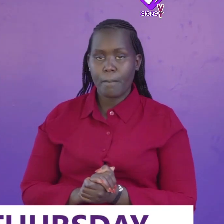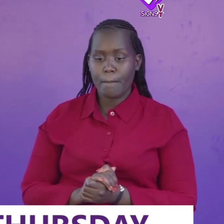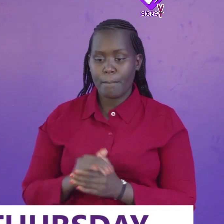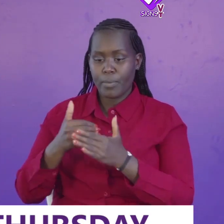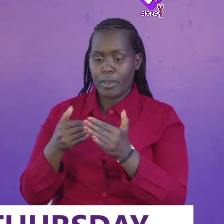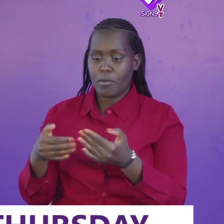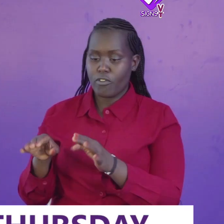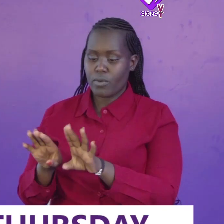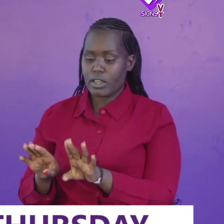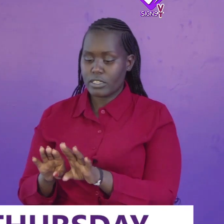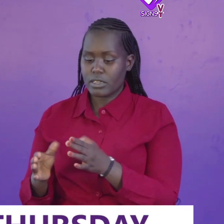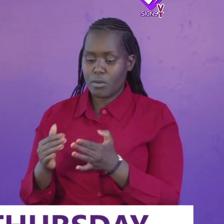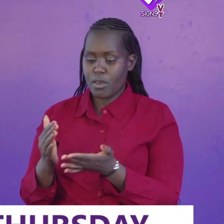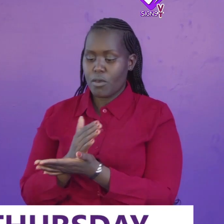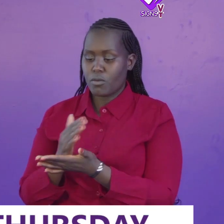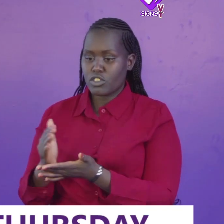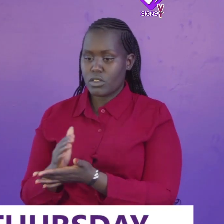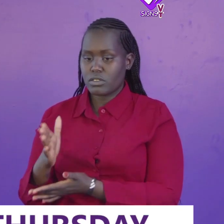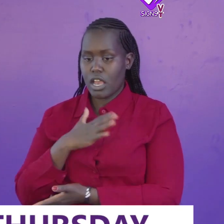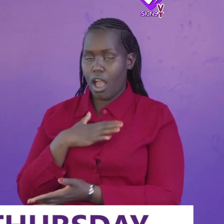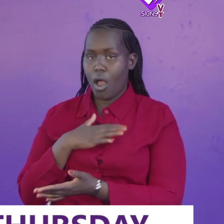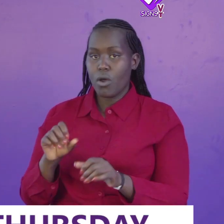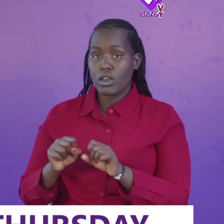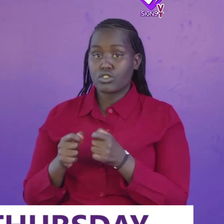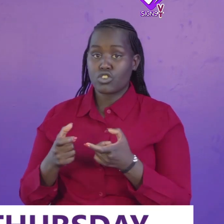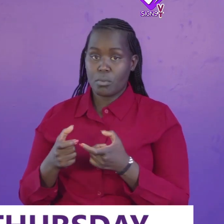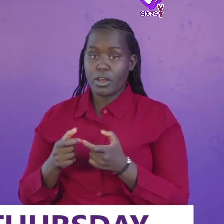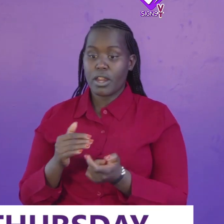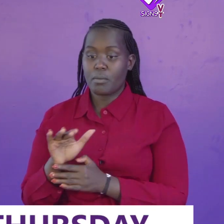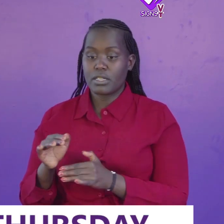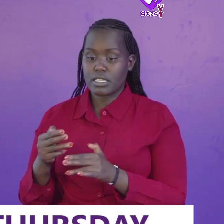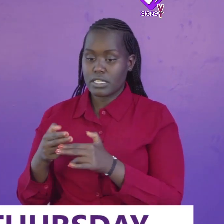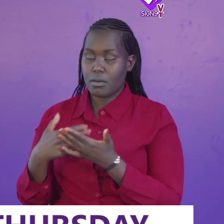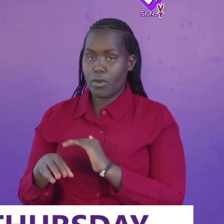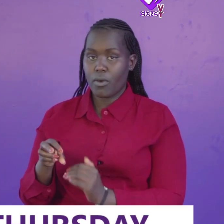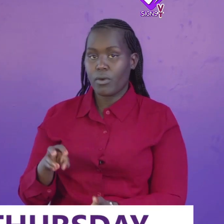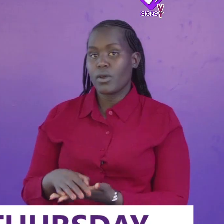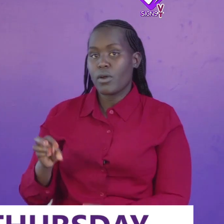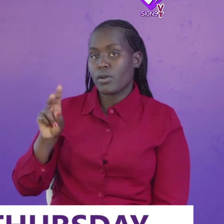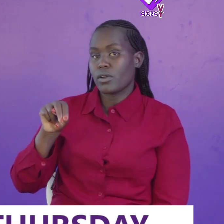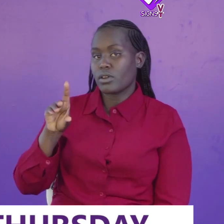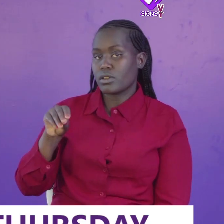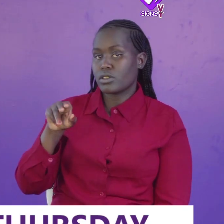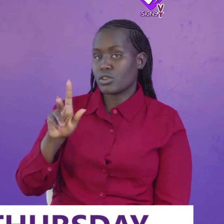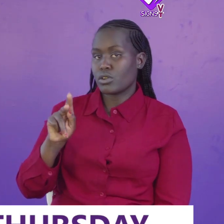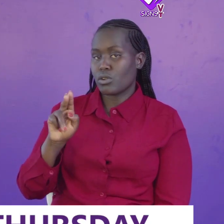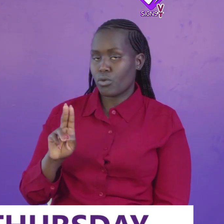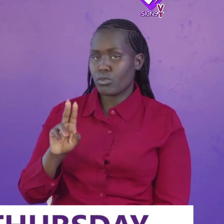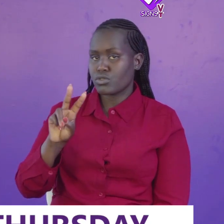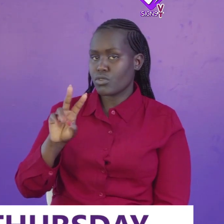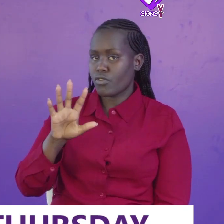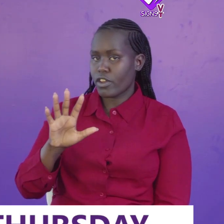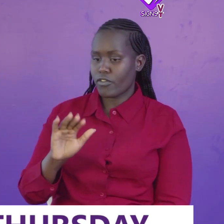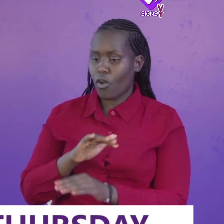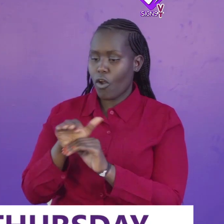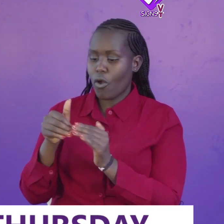before tufunge, lazima we share our social media platforms. Tukianza na mimi utanipata kama Nduko 254 everywhere. Wenda uko